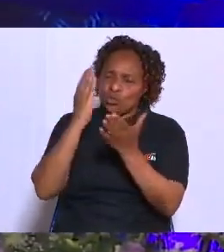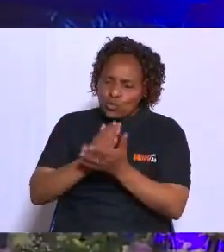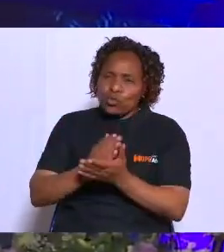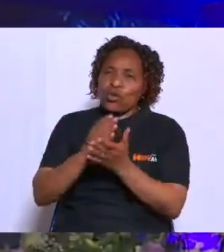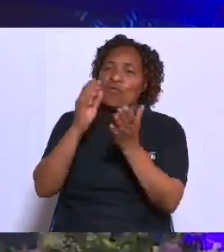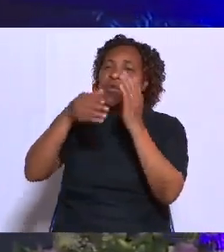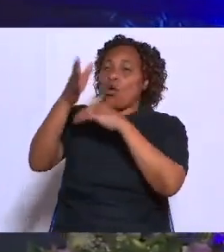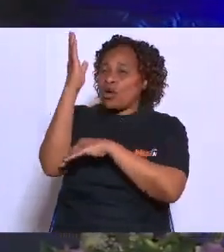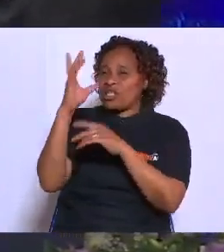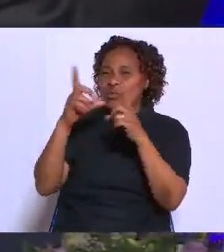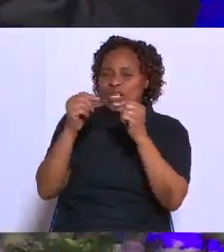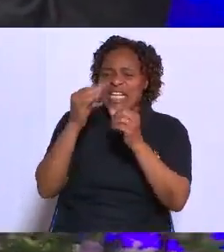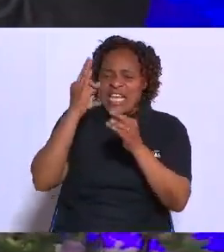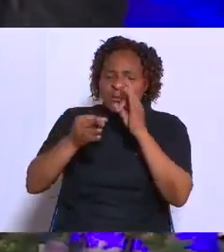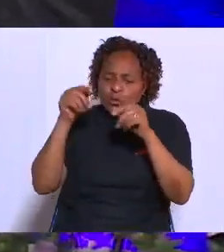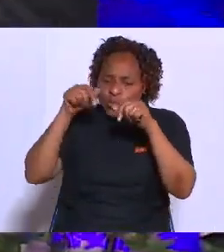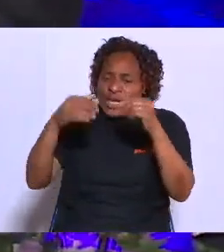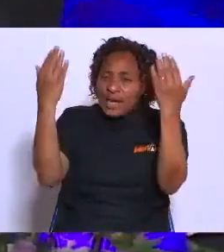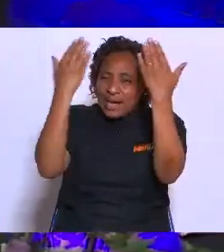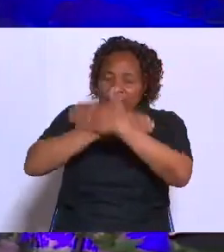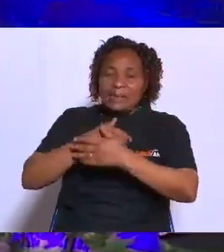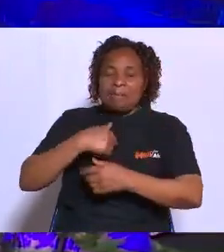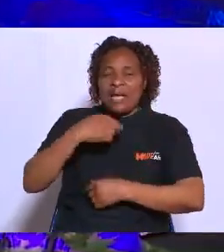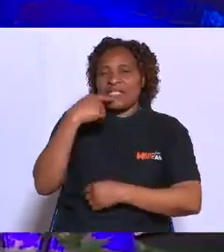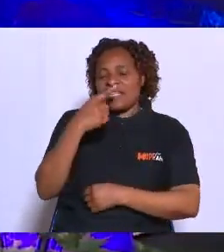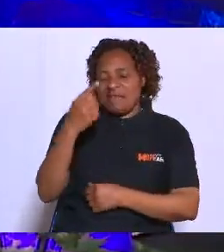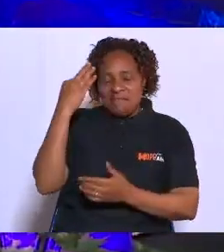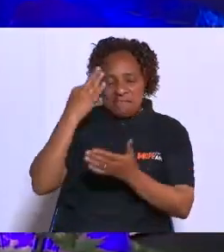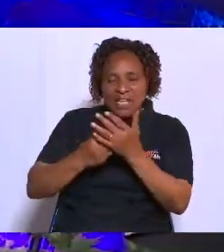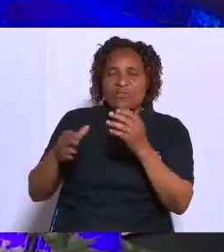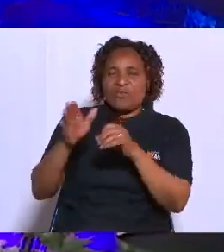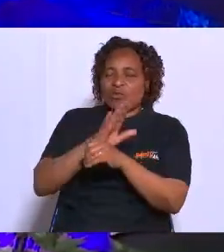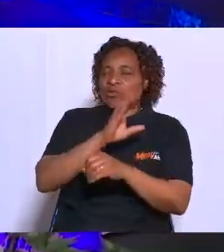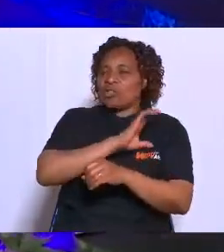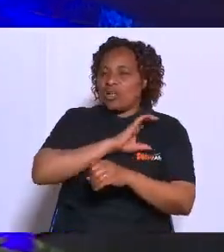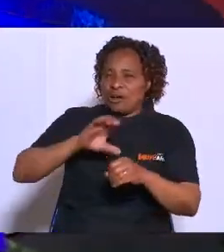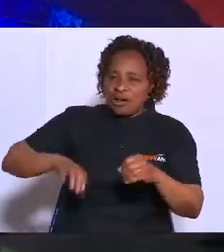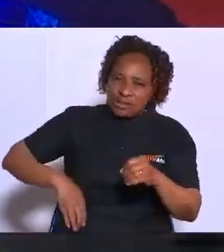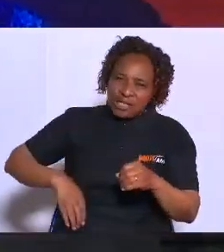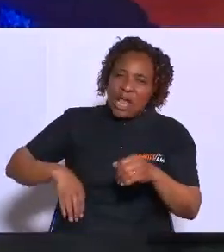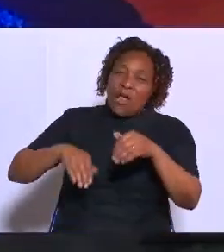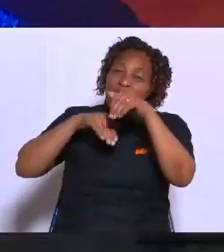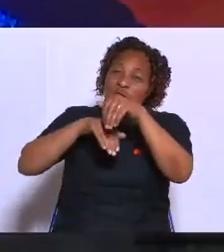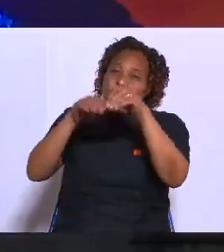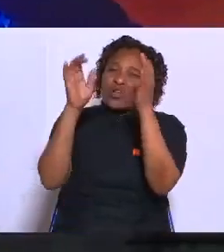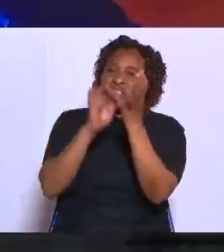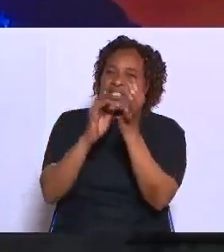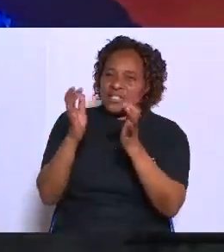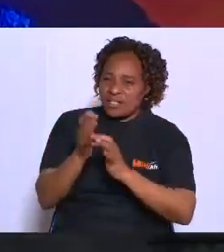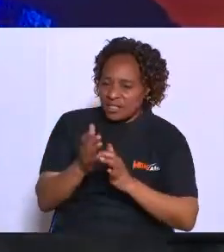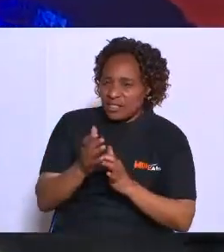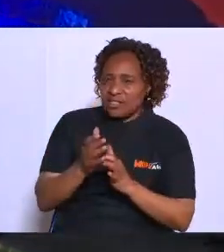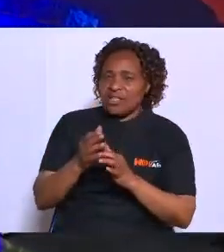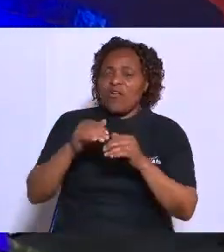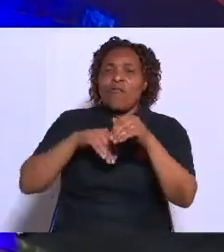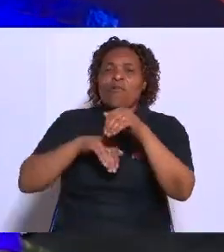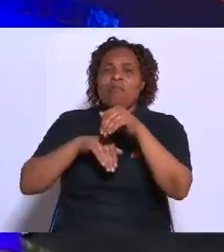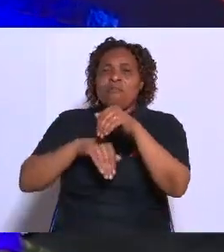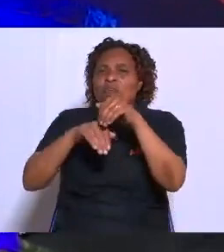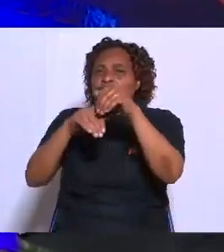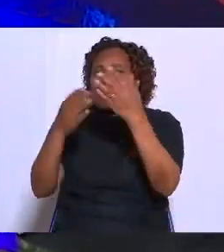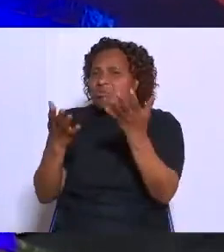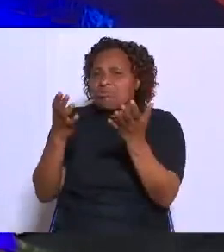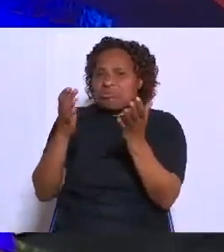if tonight you want to say I want to be faithful to Christ I want to follow Jesus I want to follow Christ